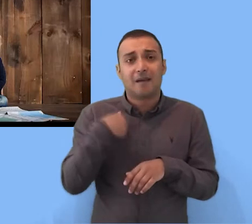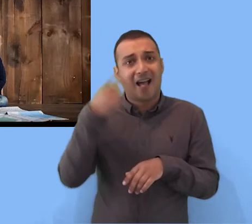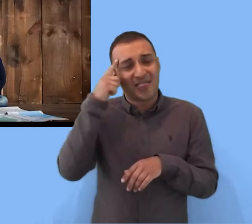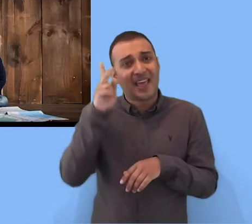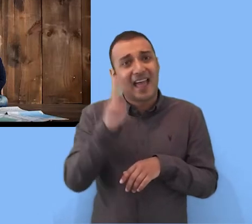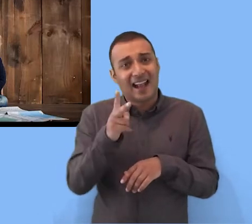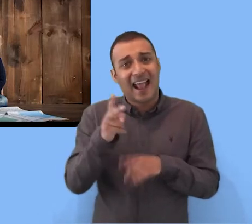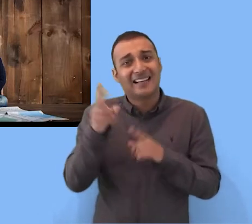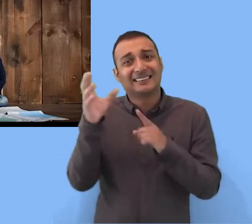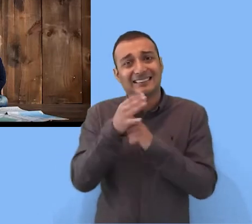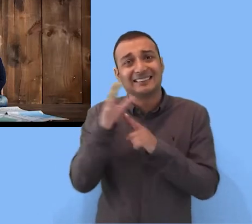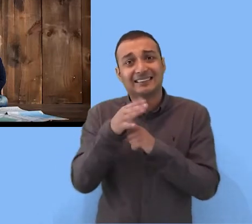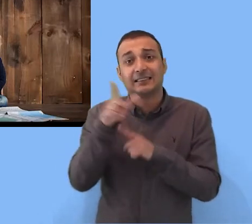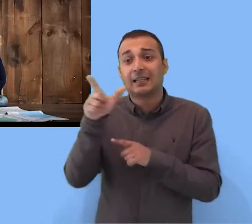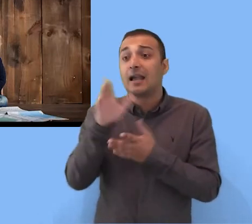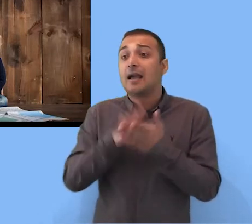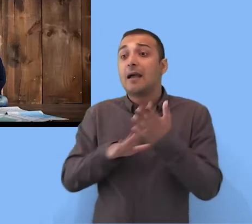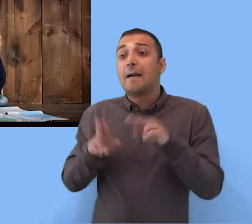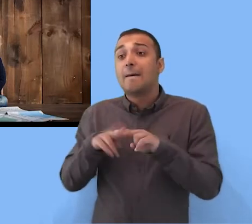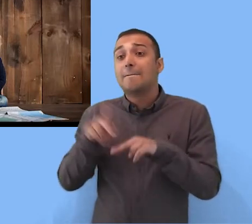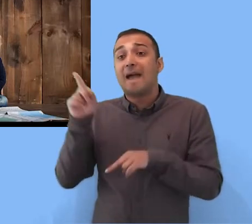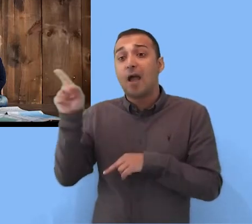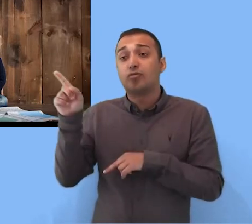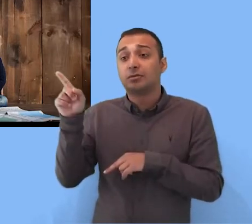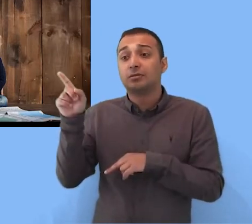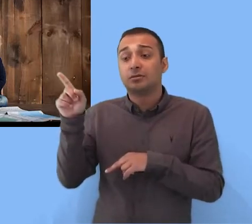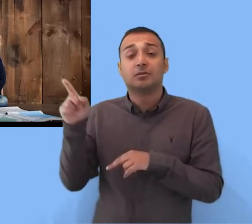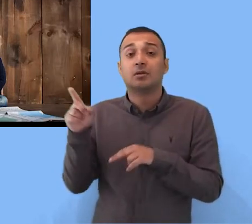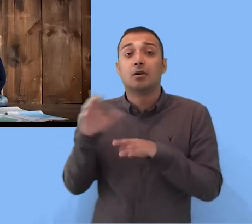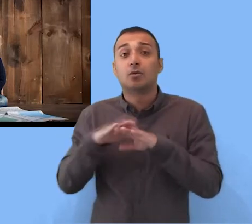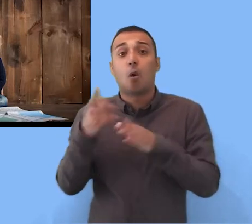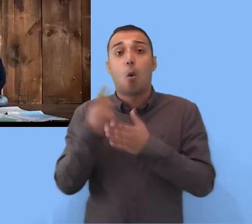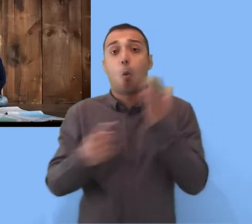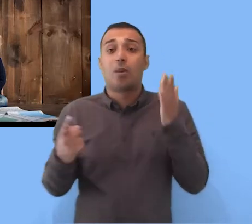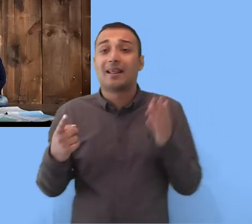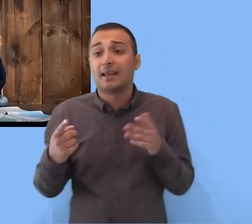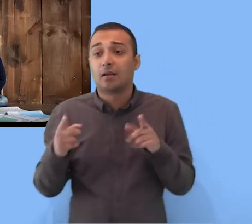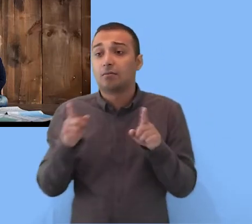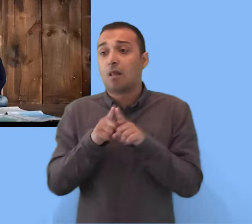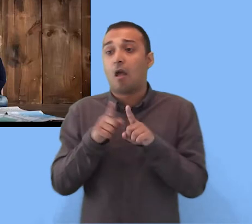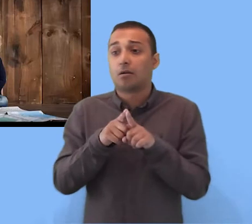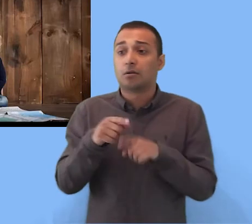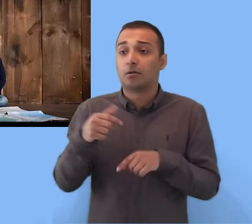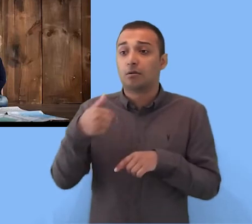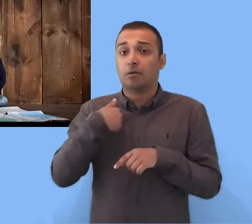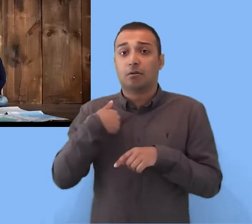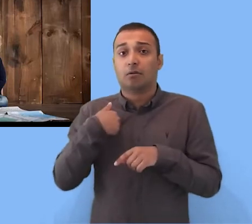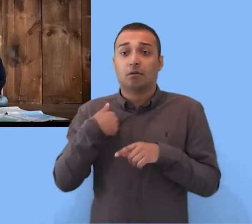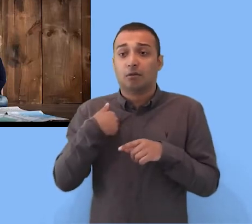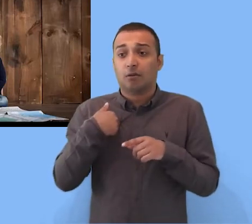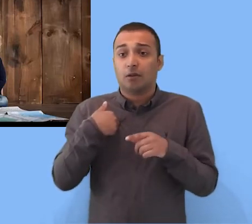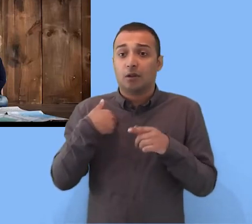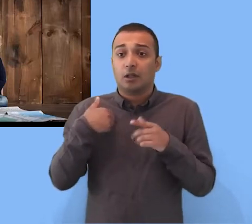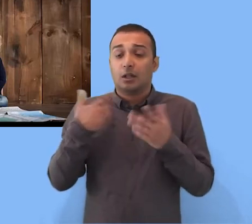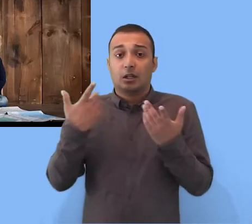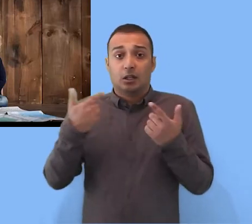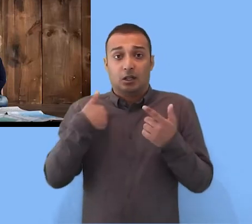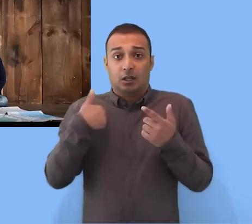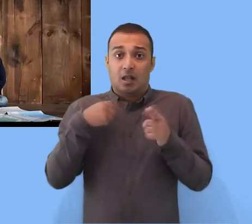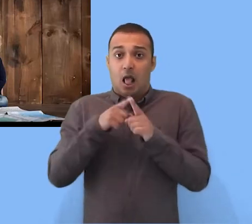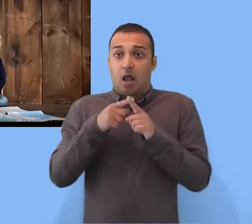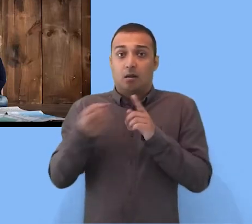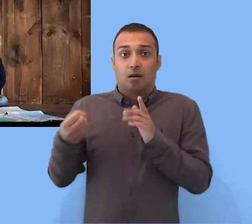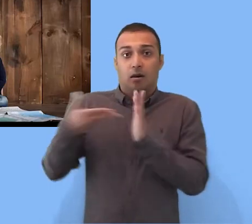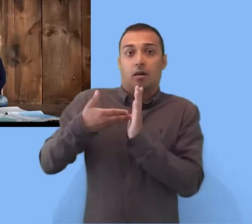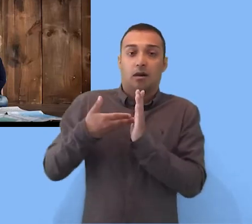So often in schooling, parents are seen as kind of adjuncts to the learning process. As a good middle-class